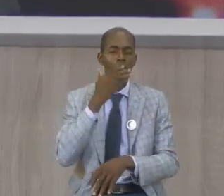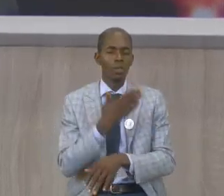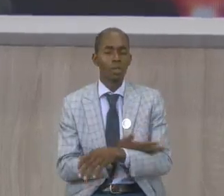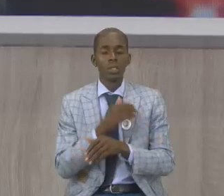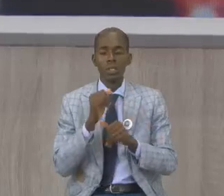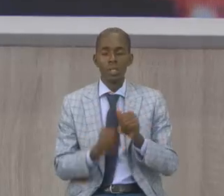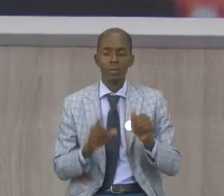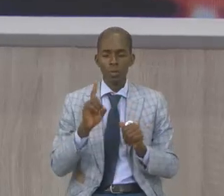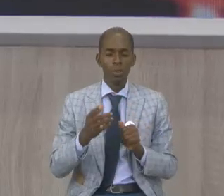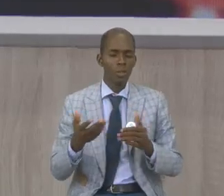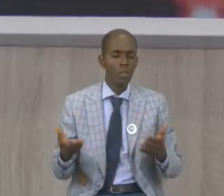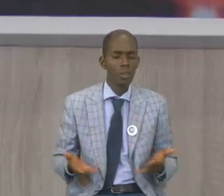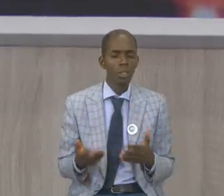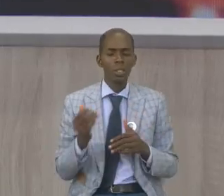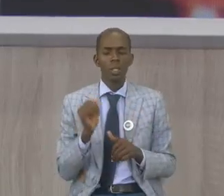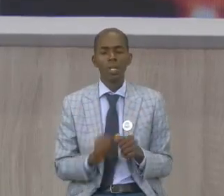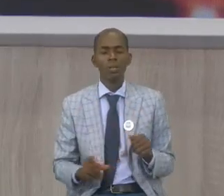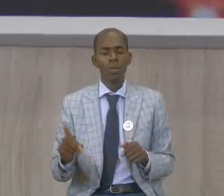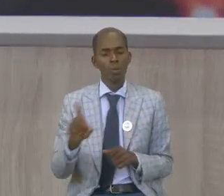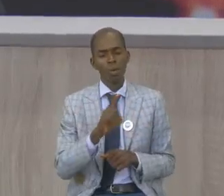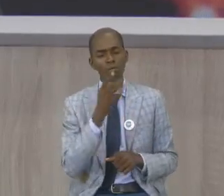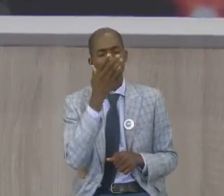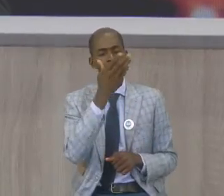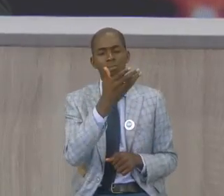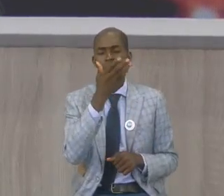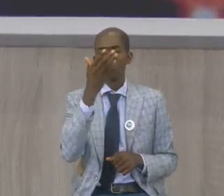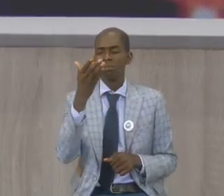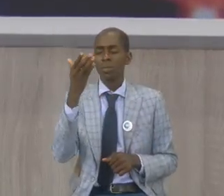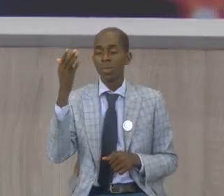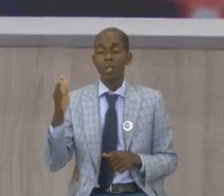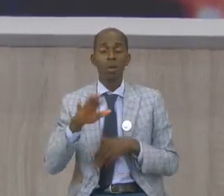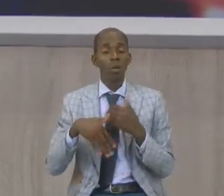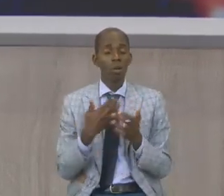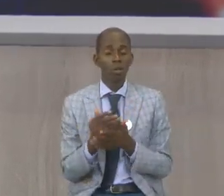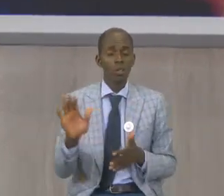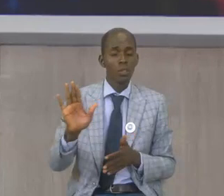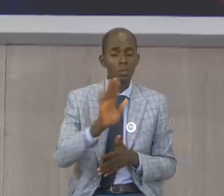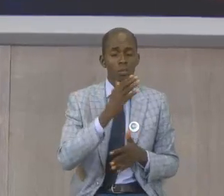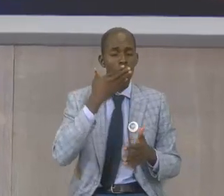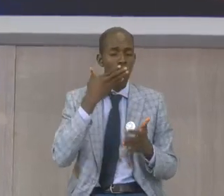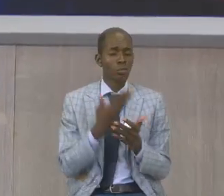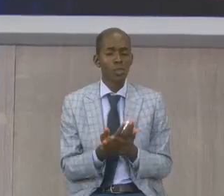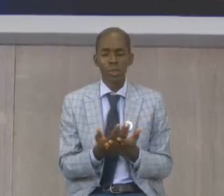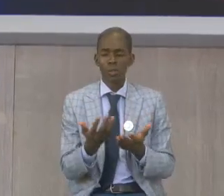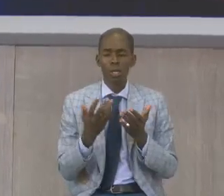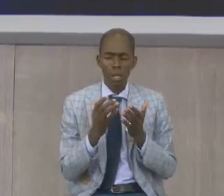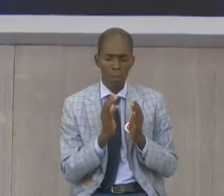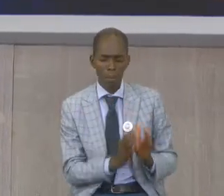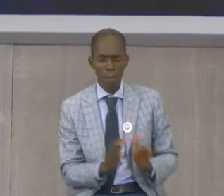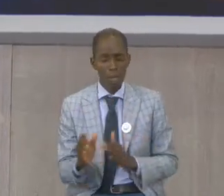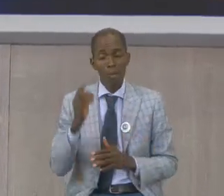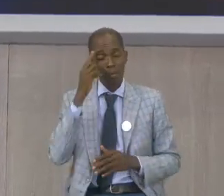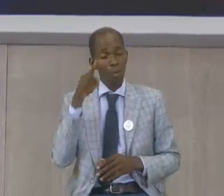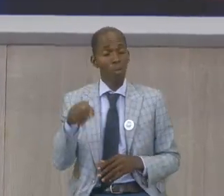here, everyone over there, all their good desires and all your good plans concerning